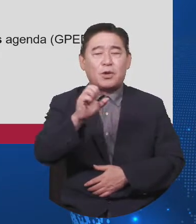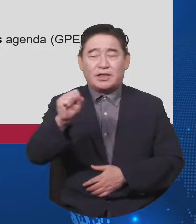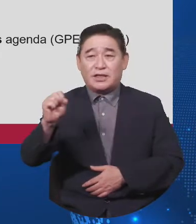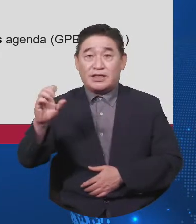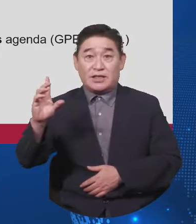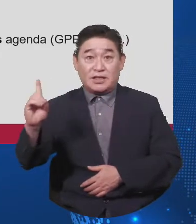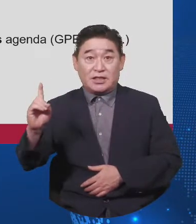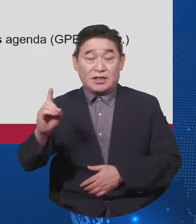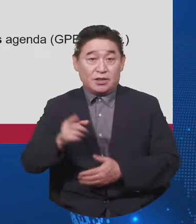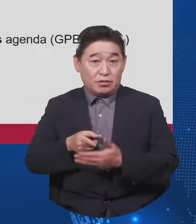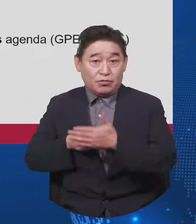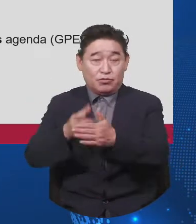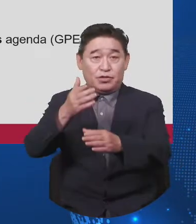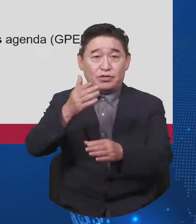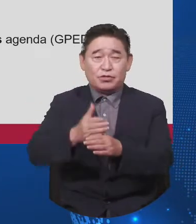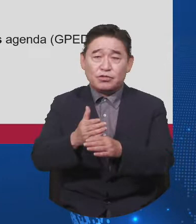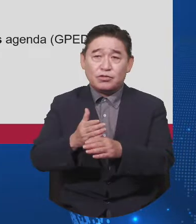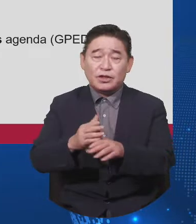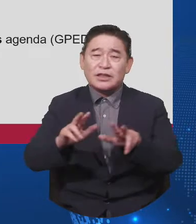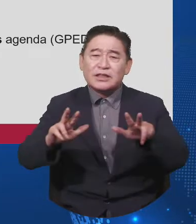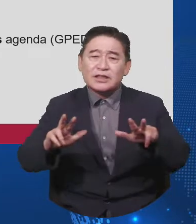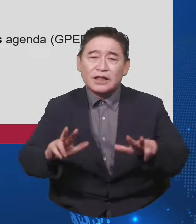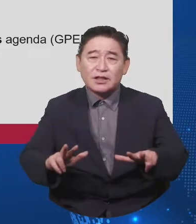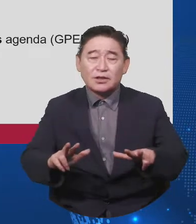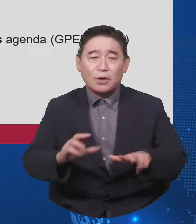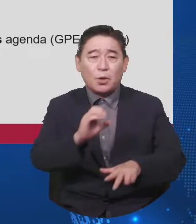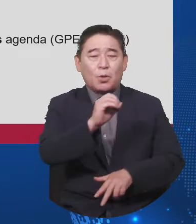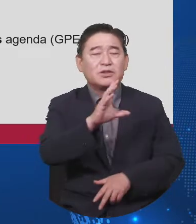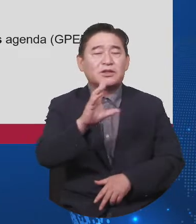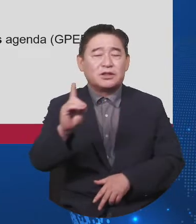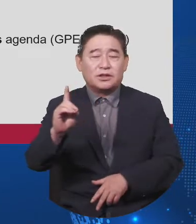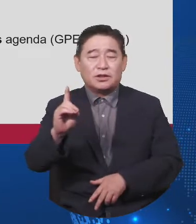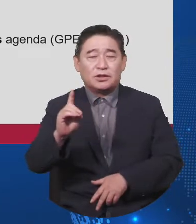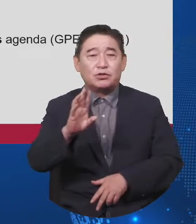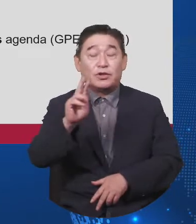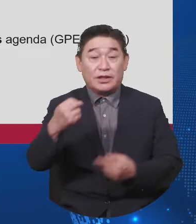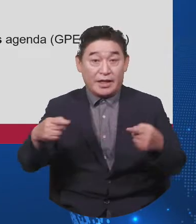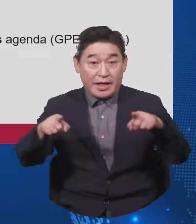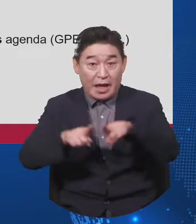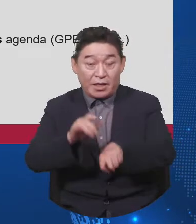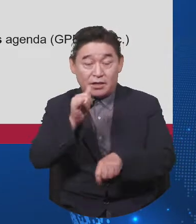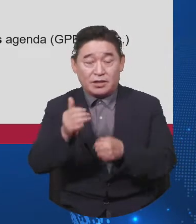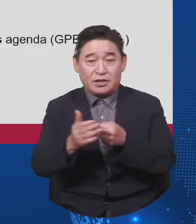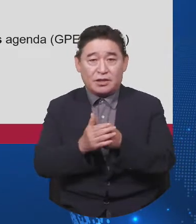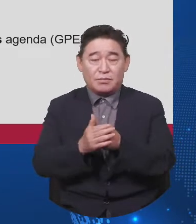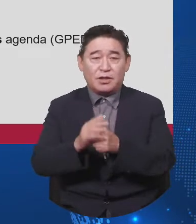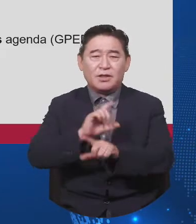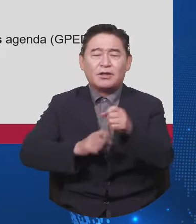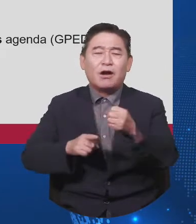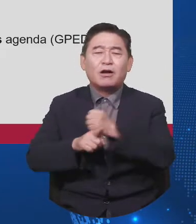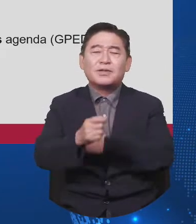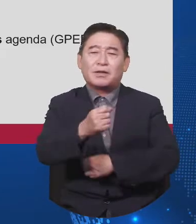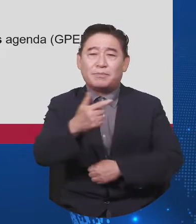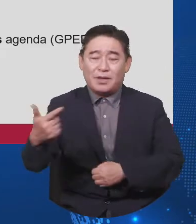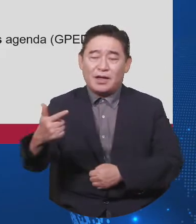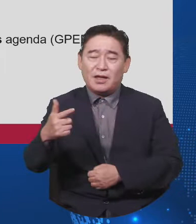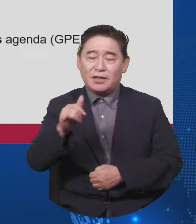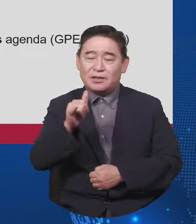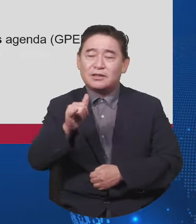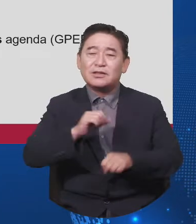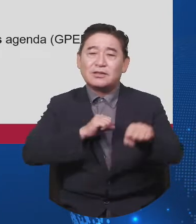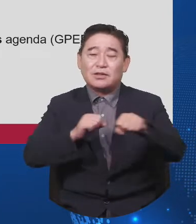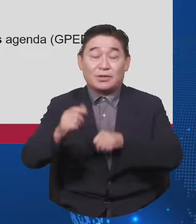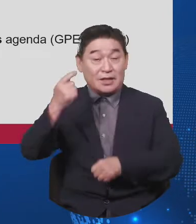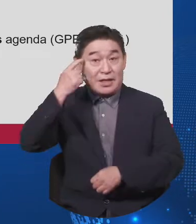credibility because it's now a joint activity. And this activity is something what is potentially important because it